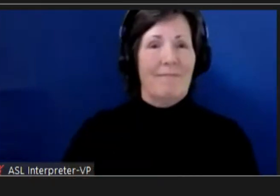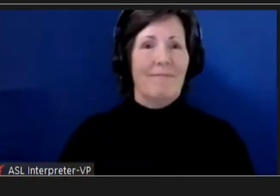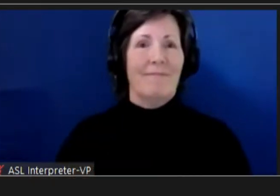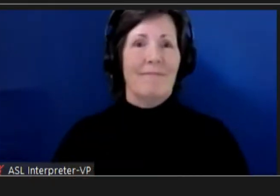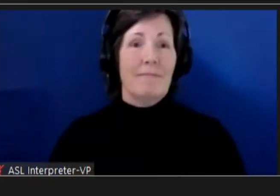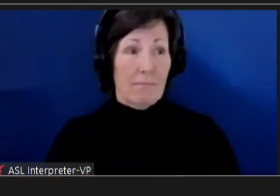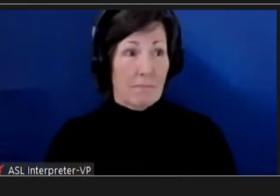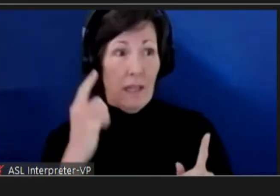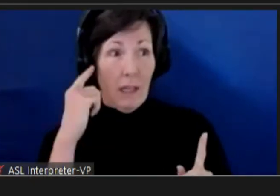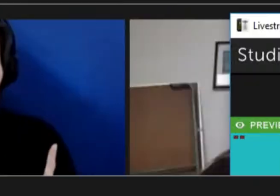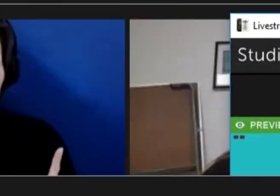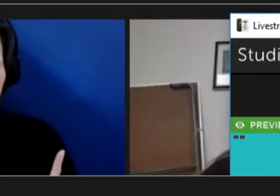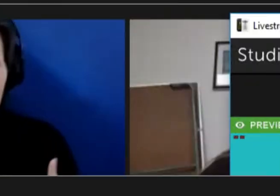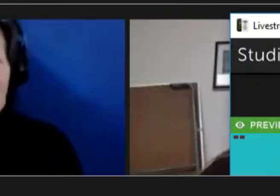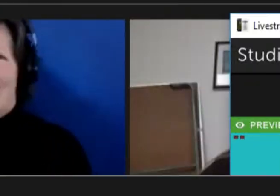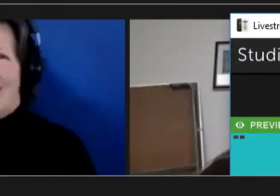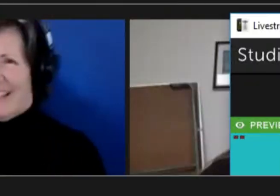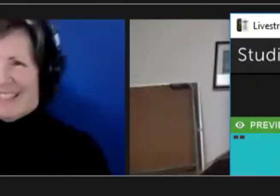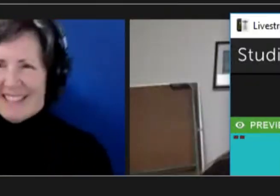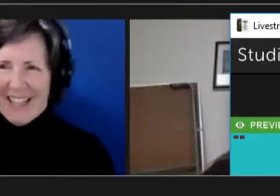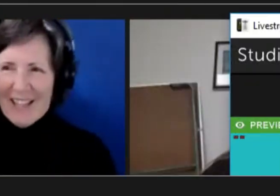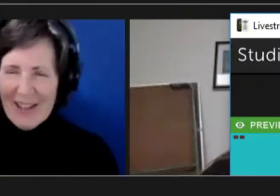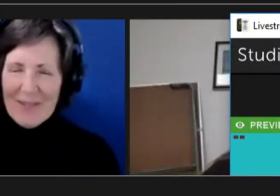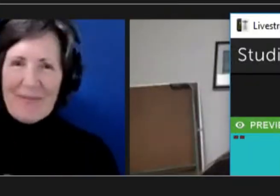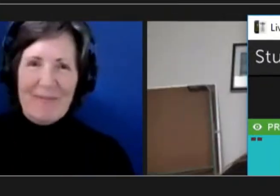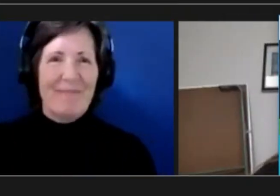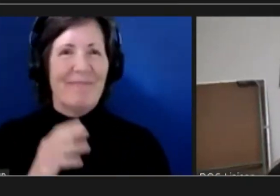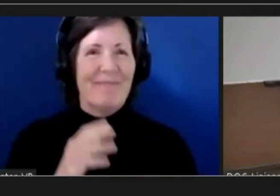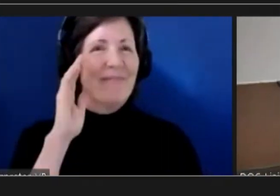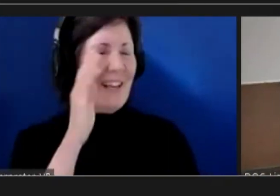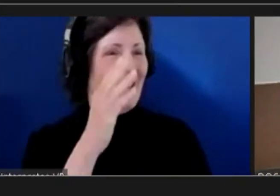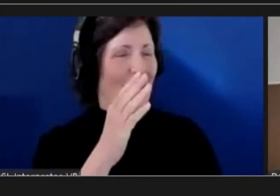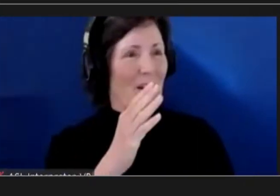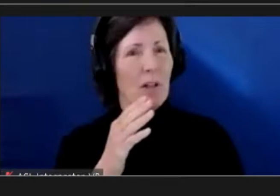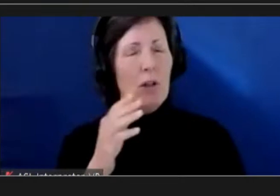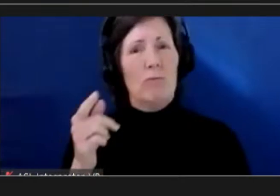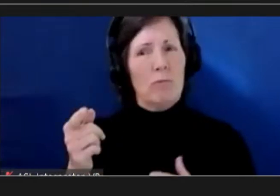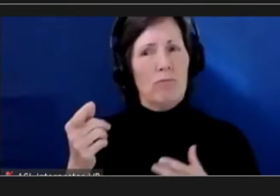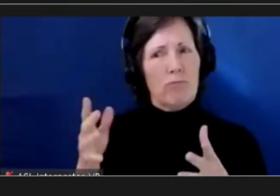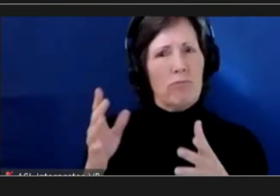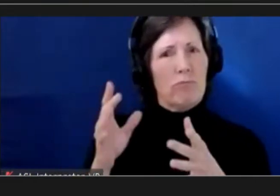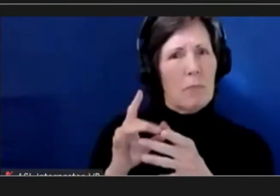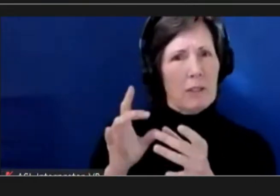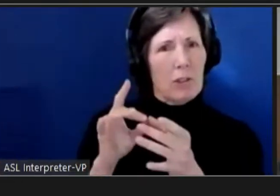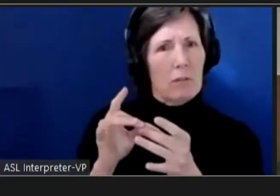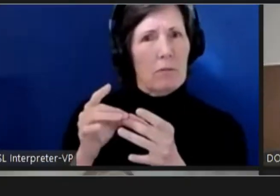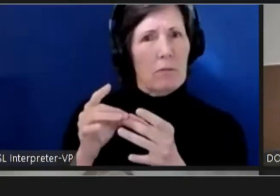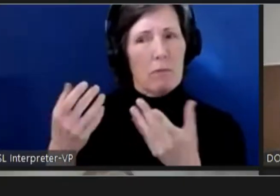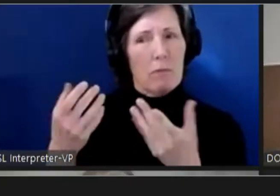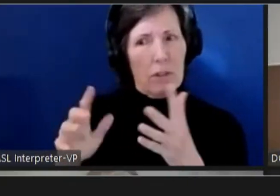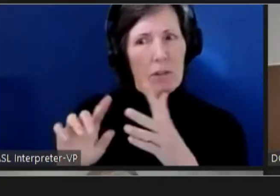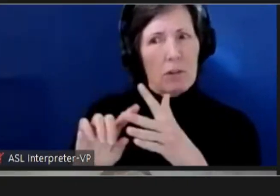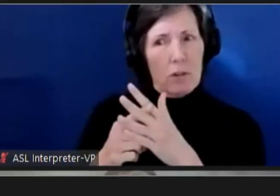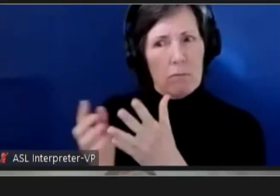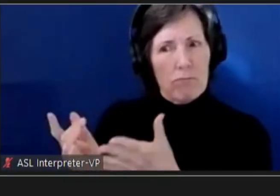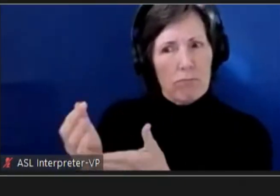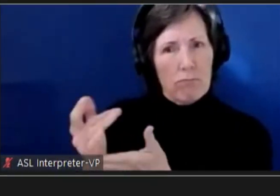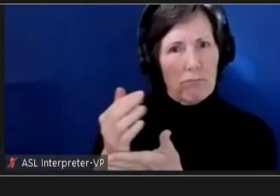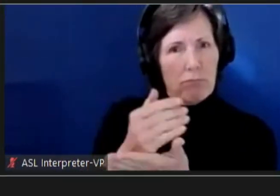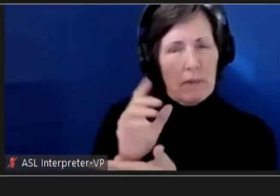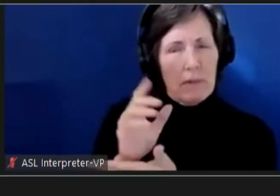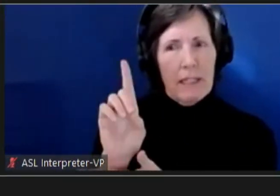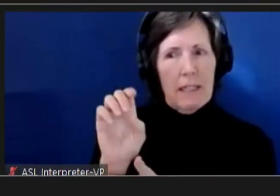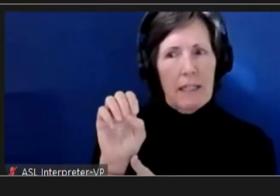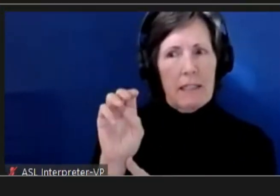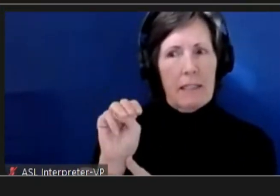Can you hear me? Yes, hi, Sarah. Hi. So you mentioned that you've started collecting demographic data to be able